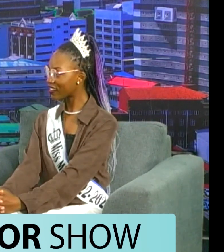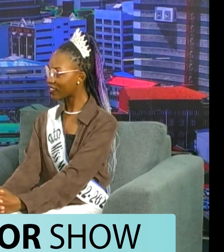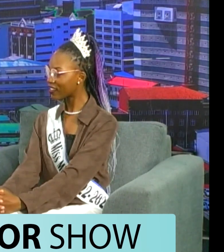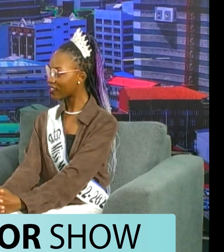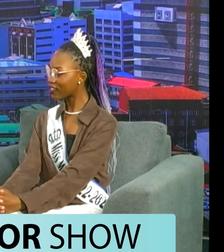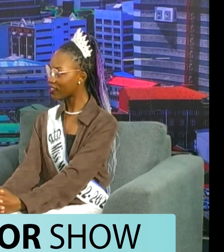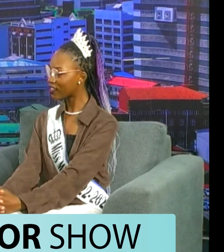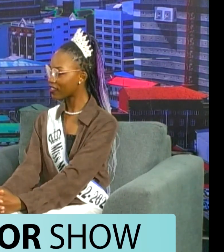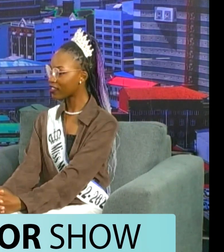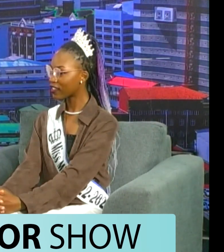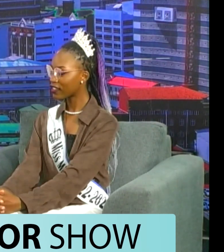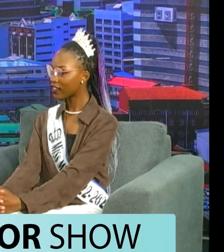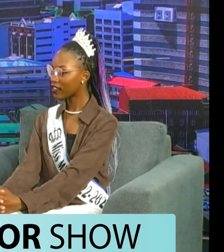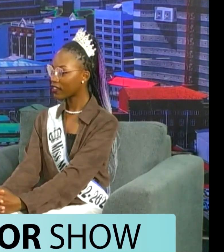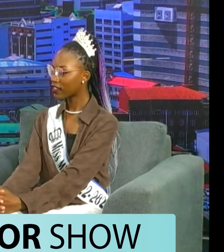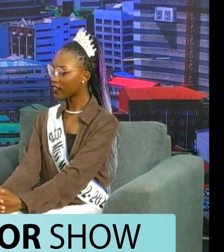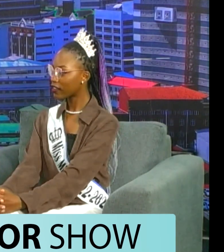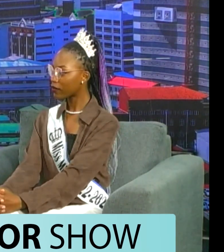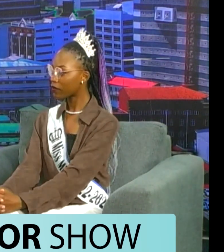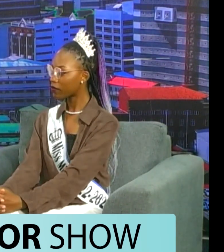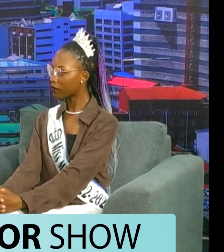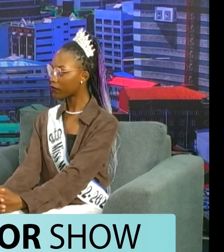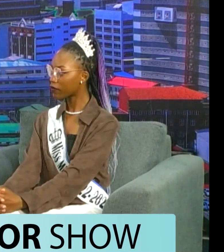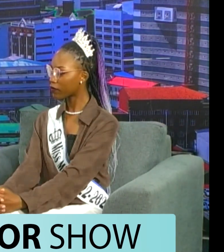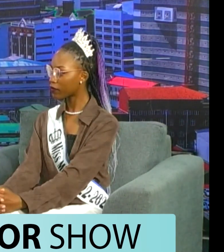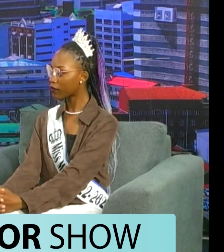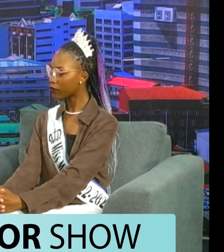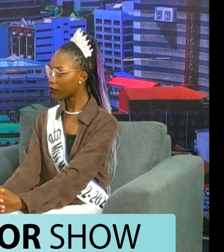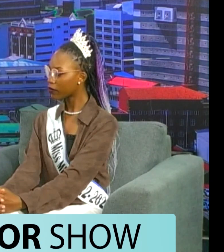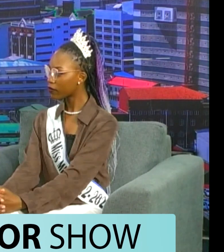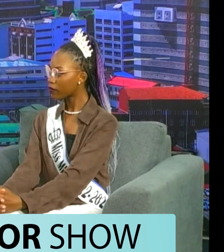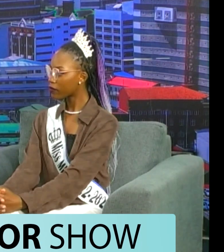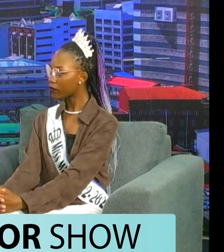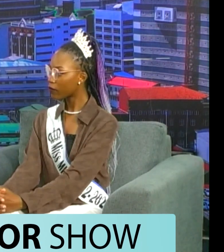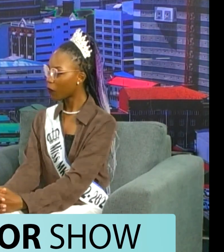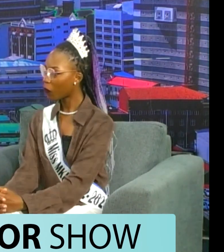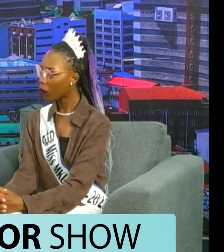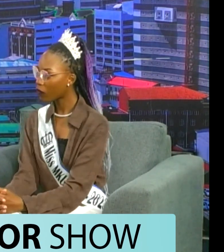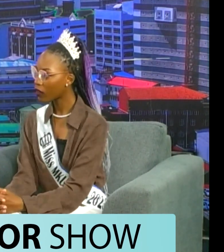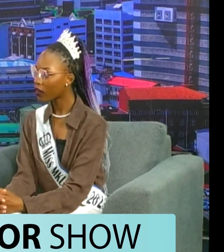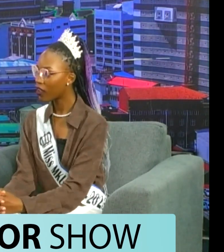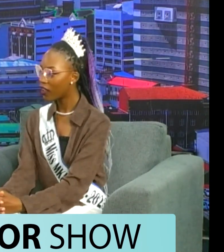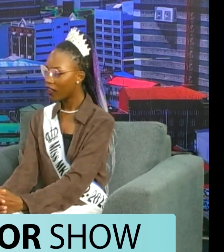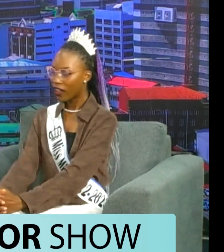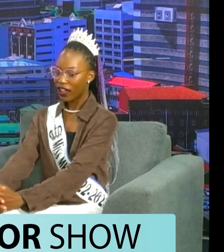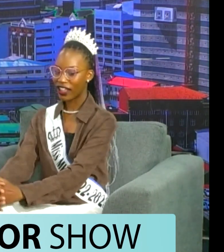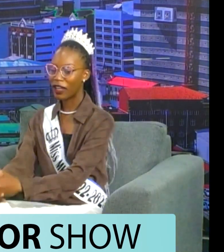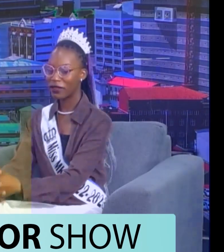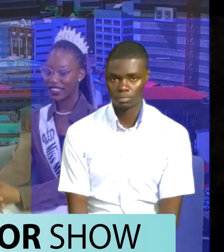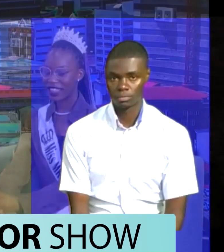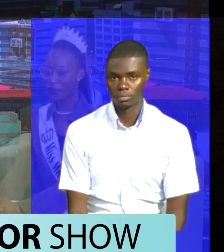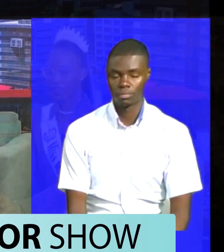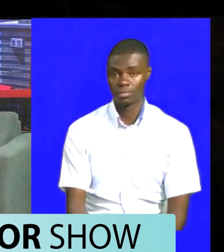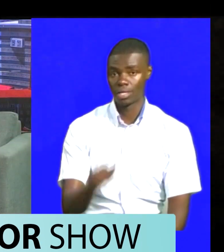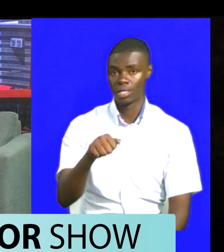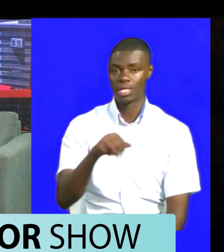Speaking about your awards, the 9 or the 5 that you have explained, what is your favorite? Which one is your favorite? Yeah,